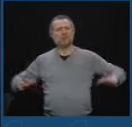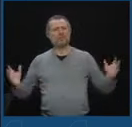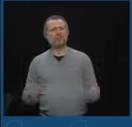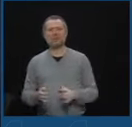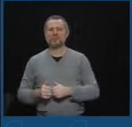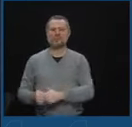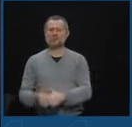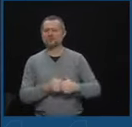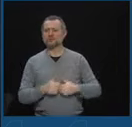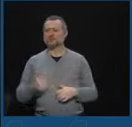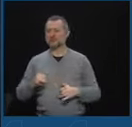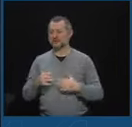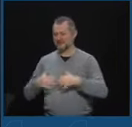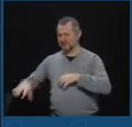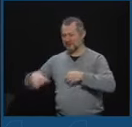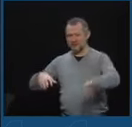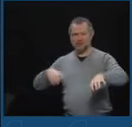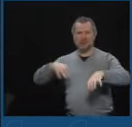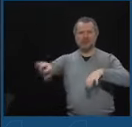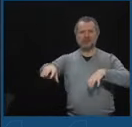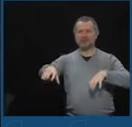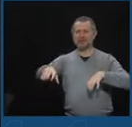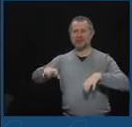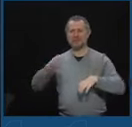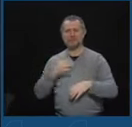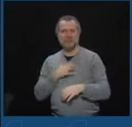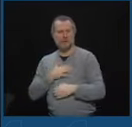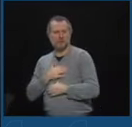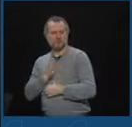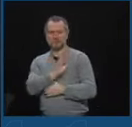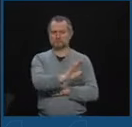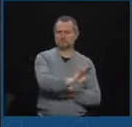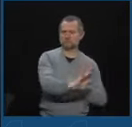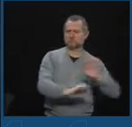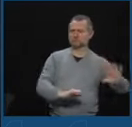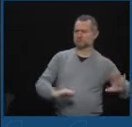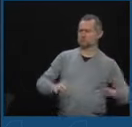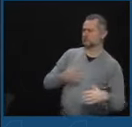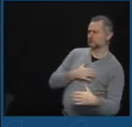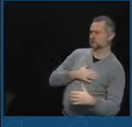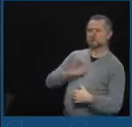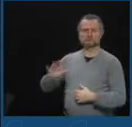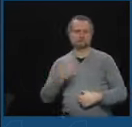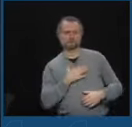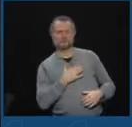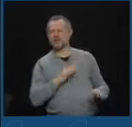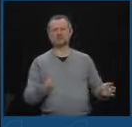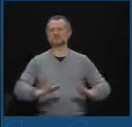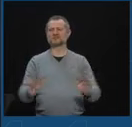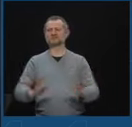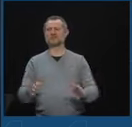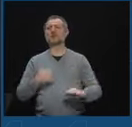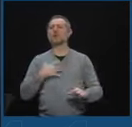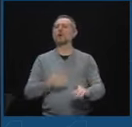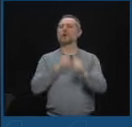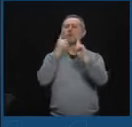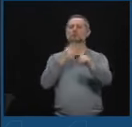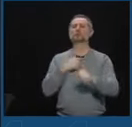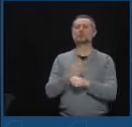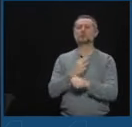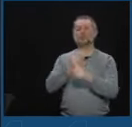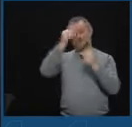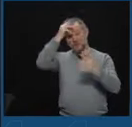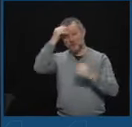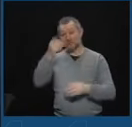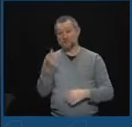own turf battles when we have to be fighting the battles in the streets. So our objective is to use data and